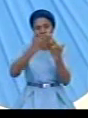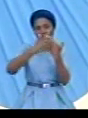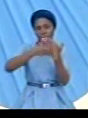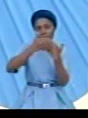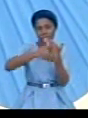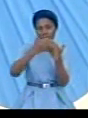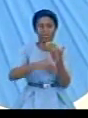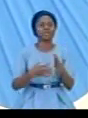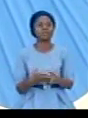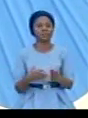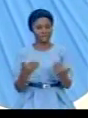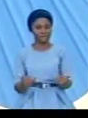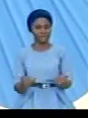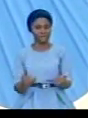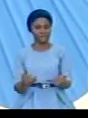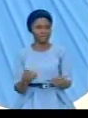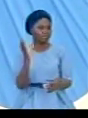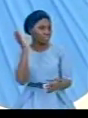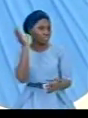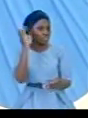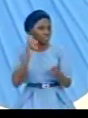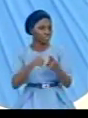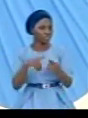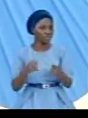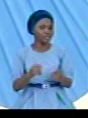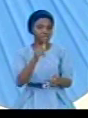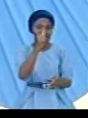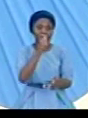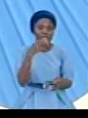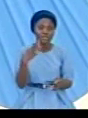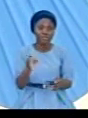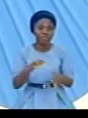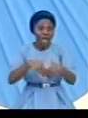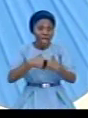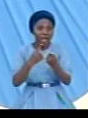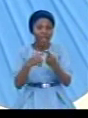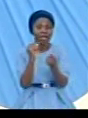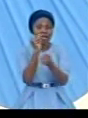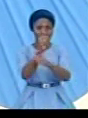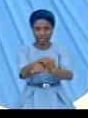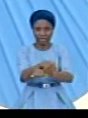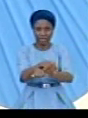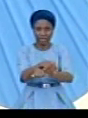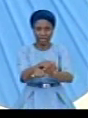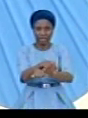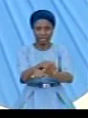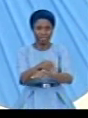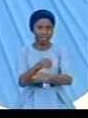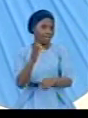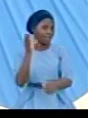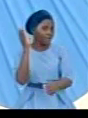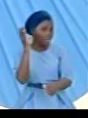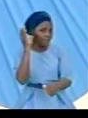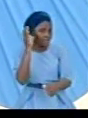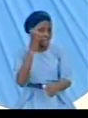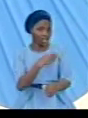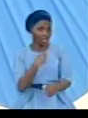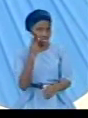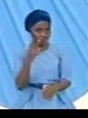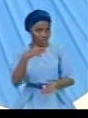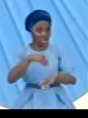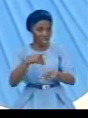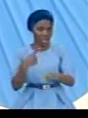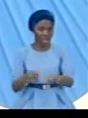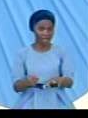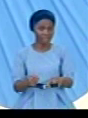the secret of triumph. Look at the source of triumph. And look at the